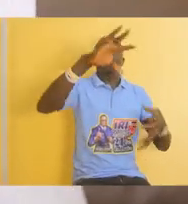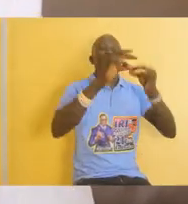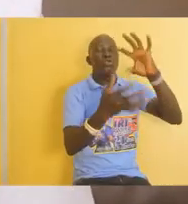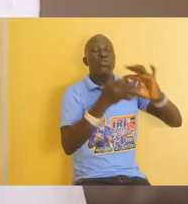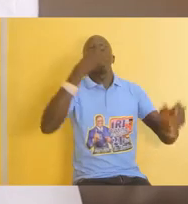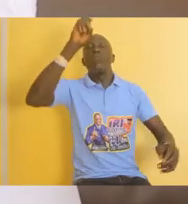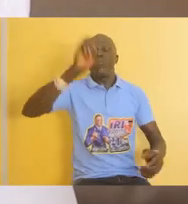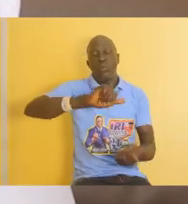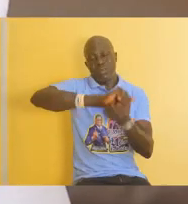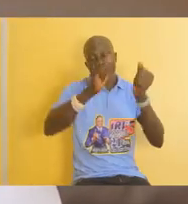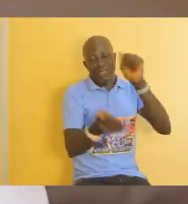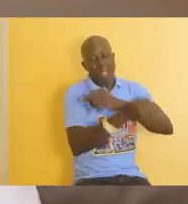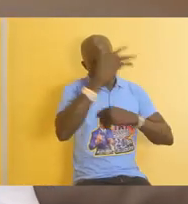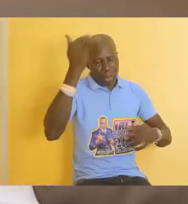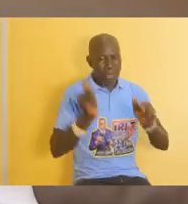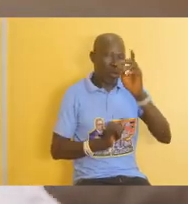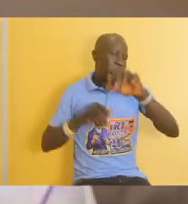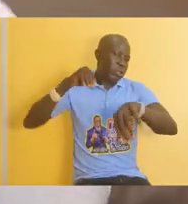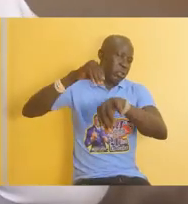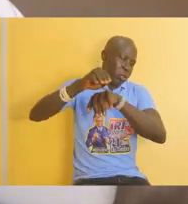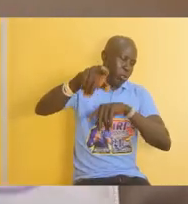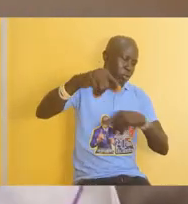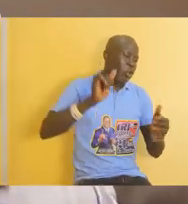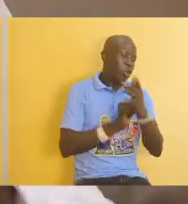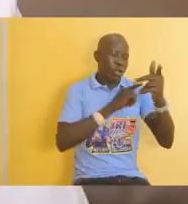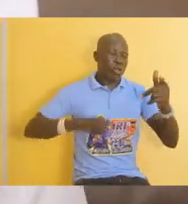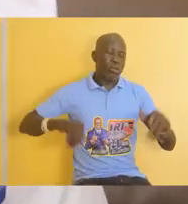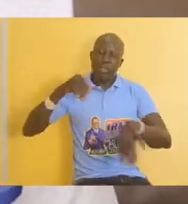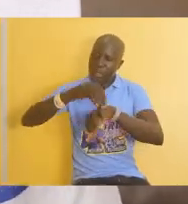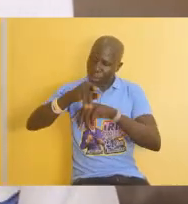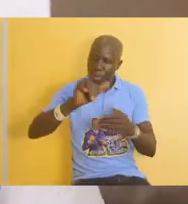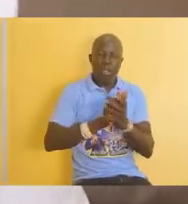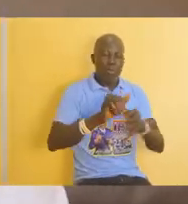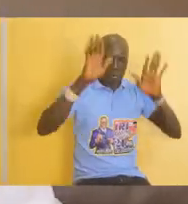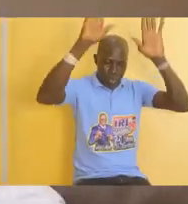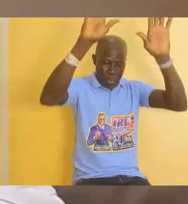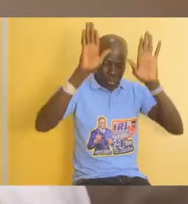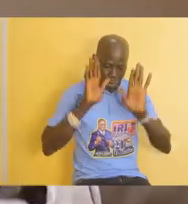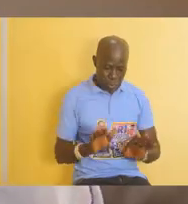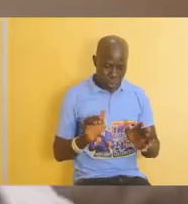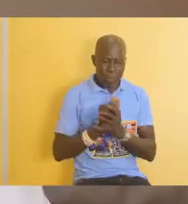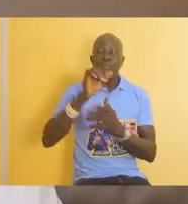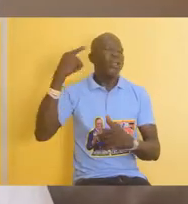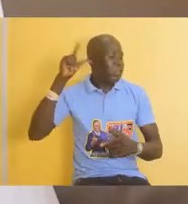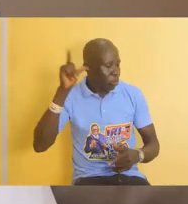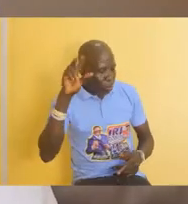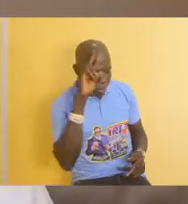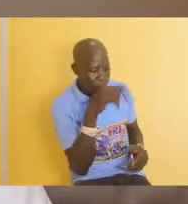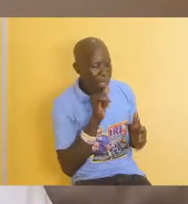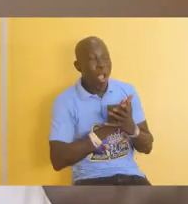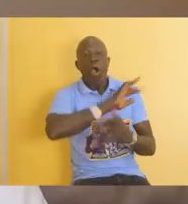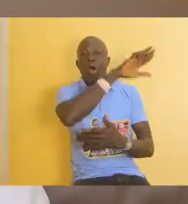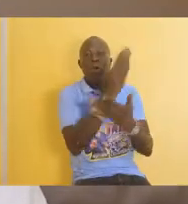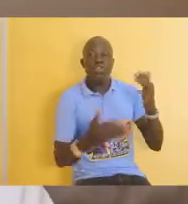change. Story must change. God will not miss you. God will not send me to you. God will not miss you. God will not send me to you. For inshaAllah. For a problem thing. Listen to me, sir. And